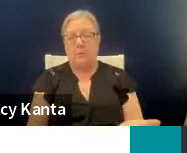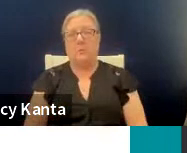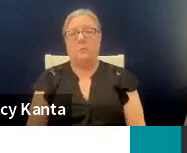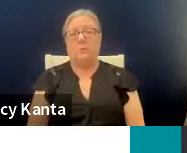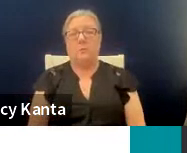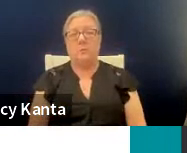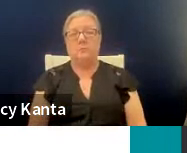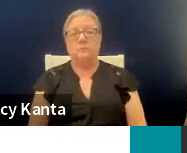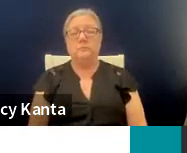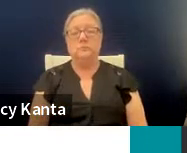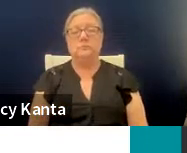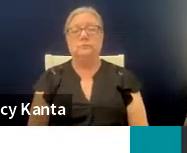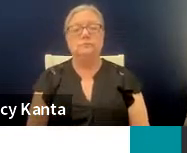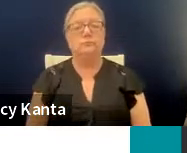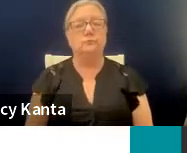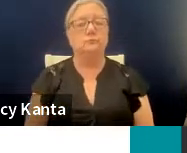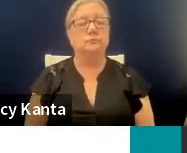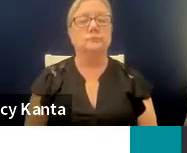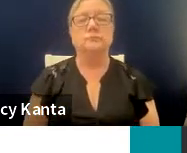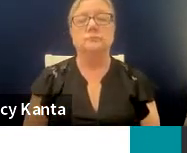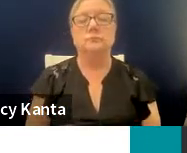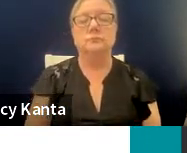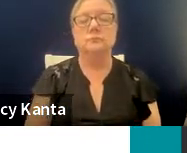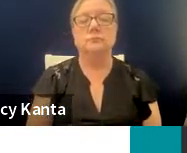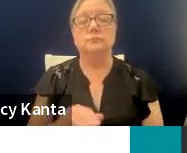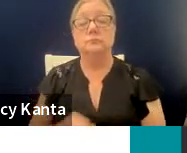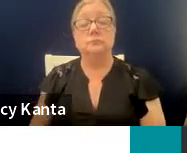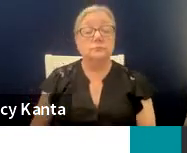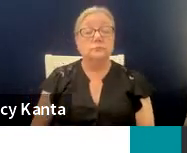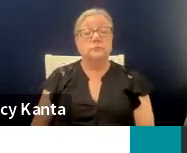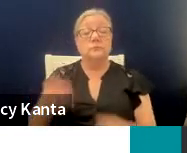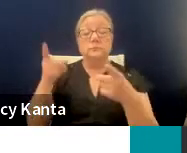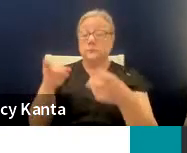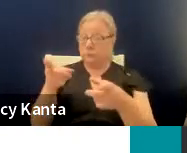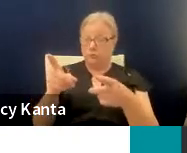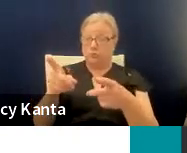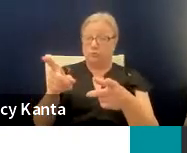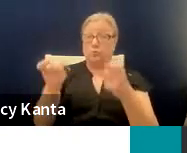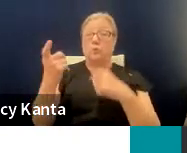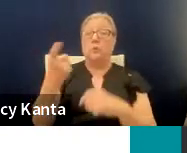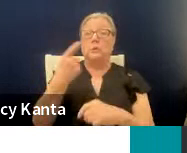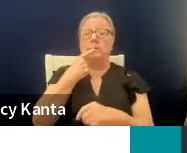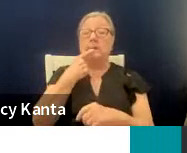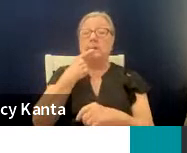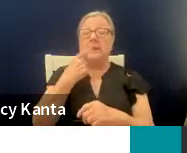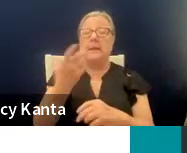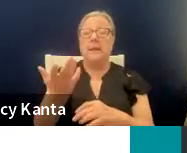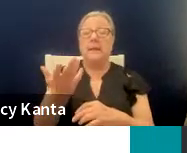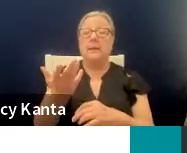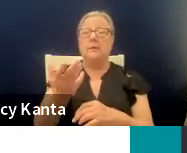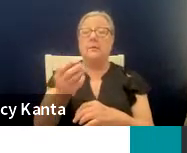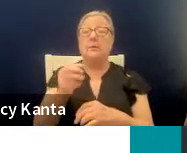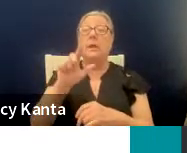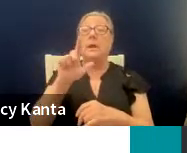And I just real quick, I do want to say, I mean, if who Lizzie